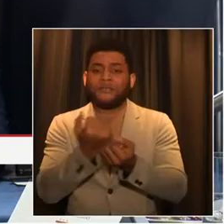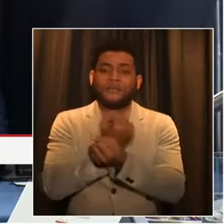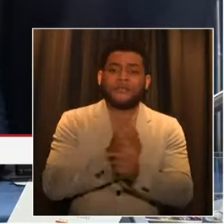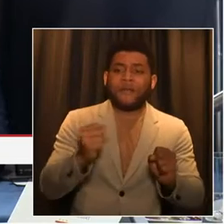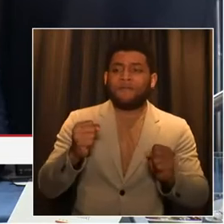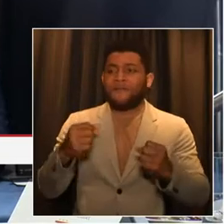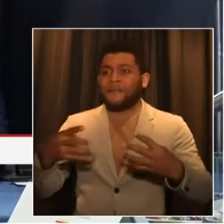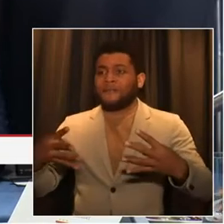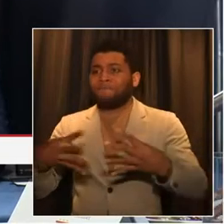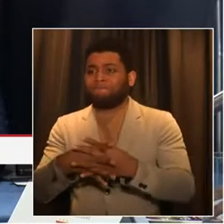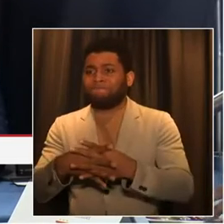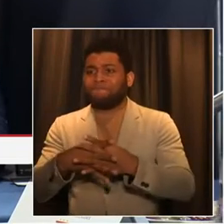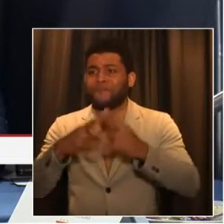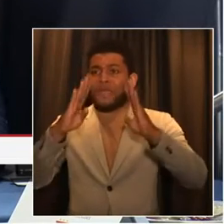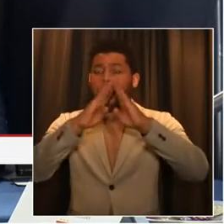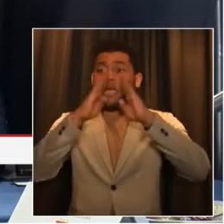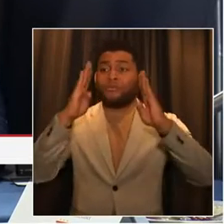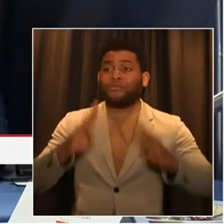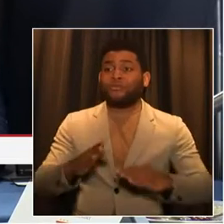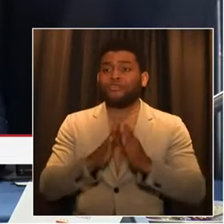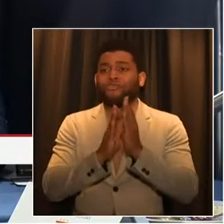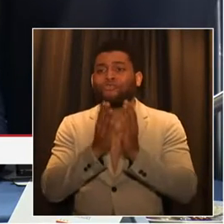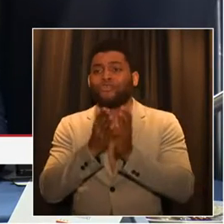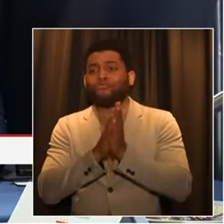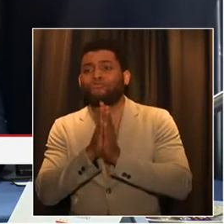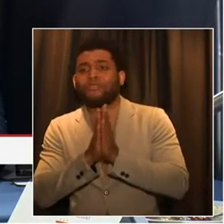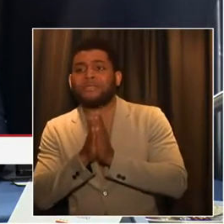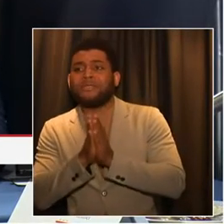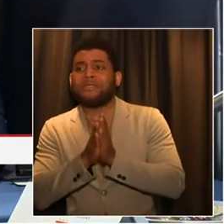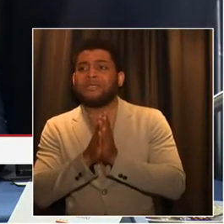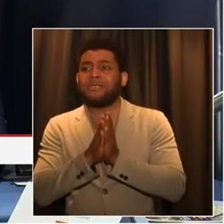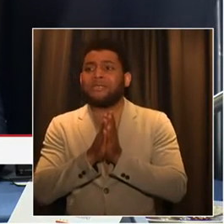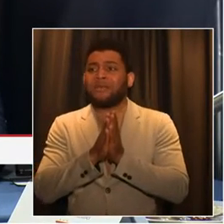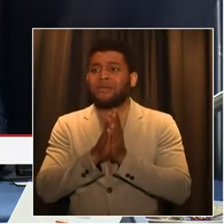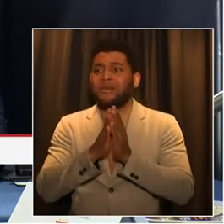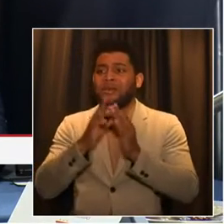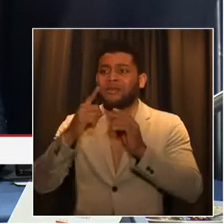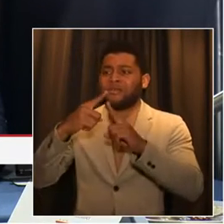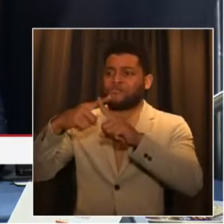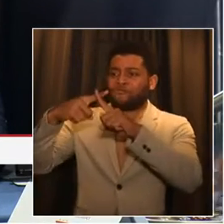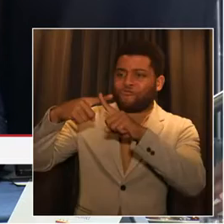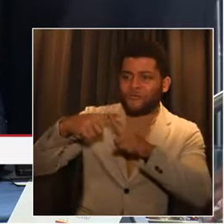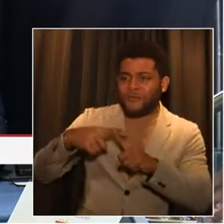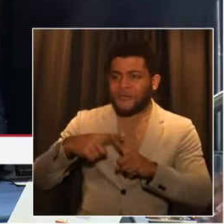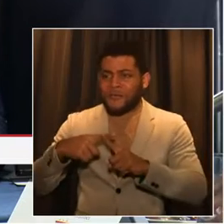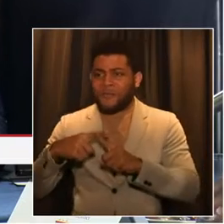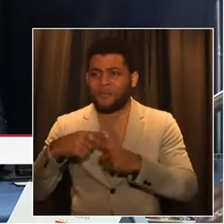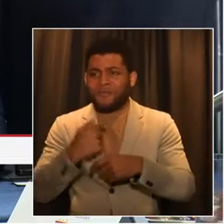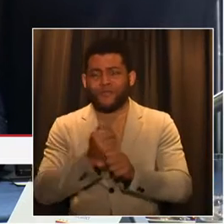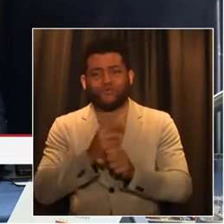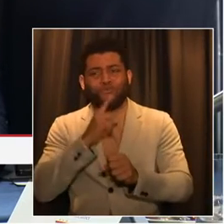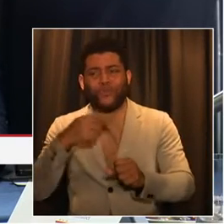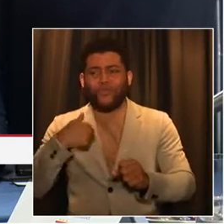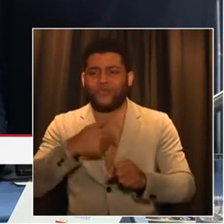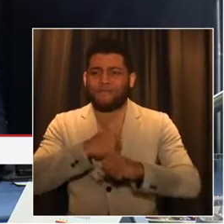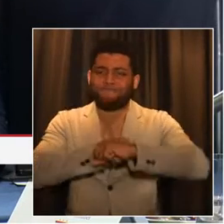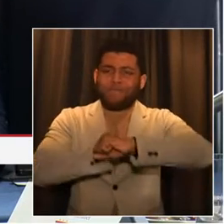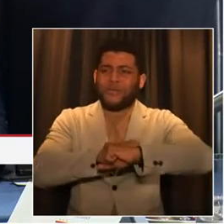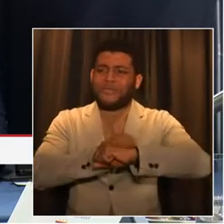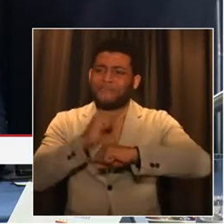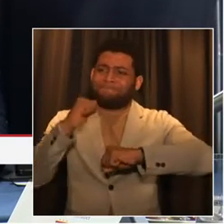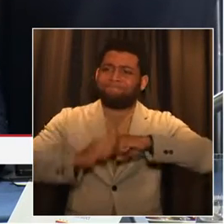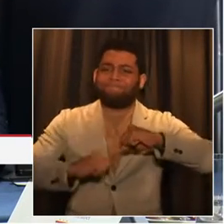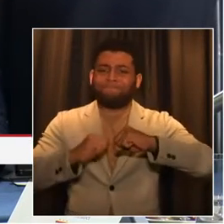on us getting this right and having a strong economic base. I think that we are at a pivotal moment